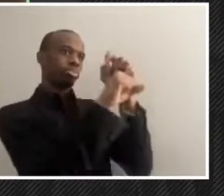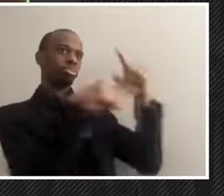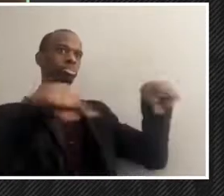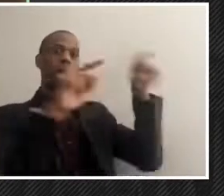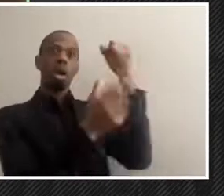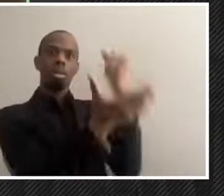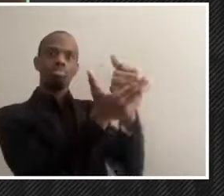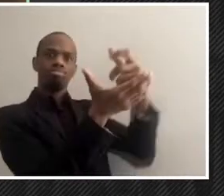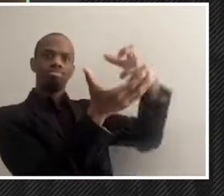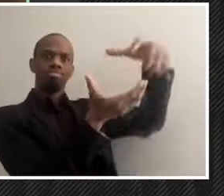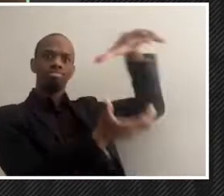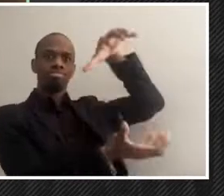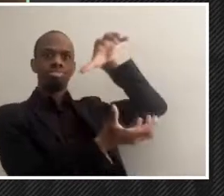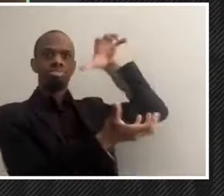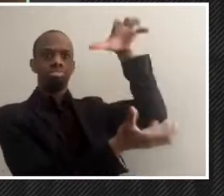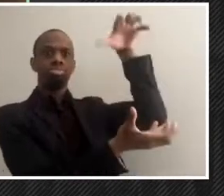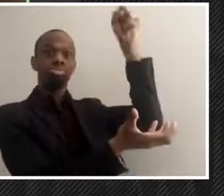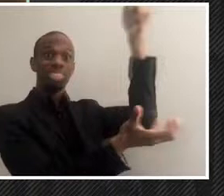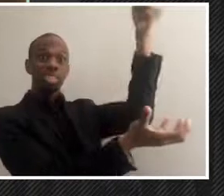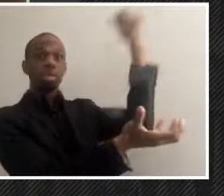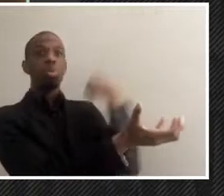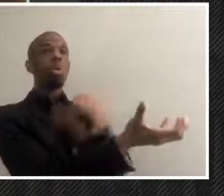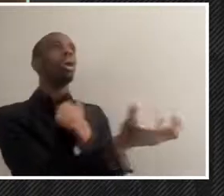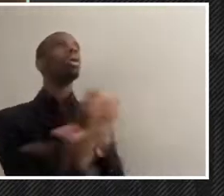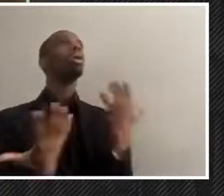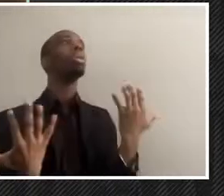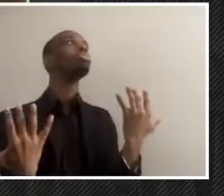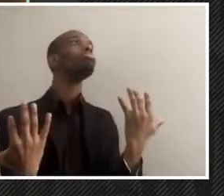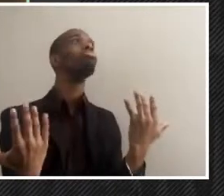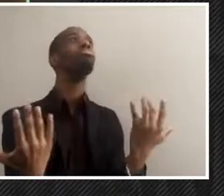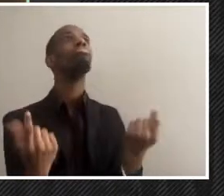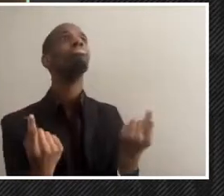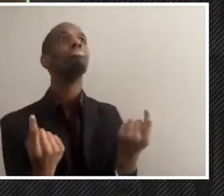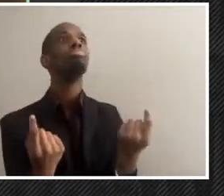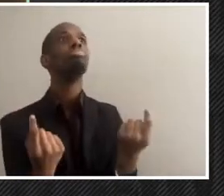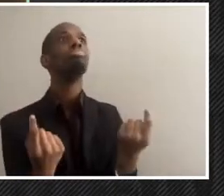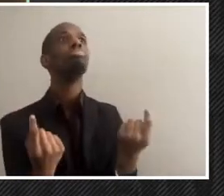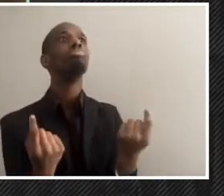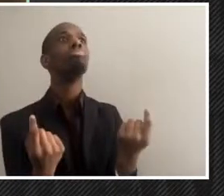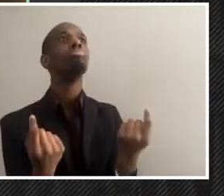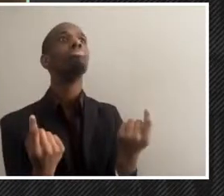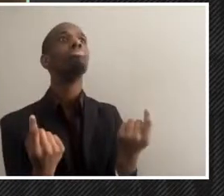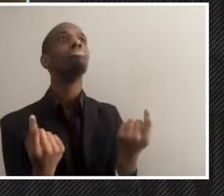because I'm outside of my home, like many Texas residents, due to